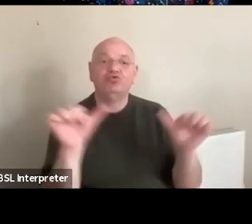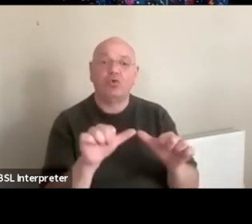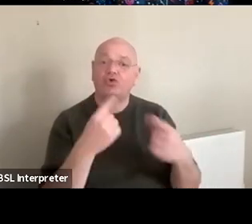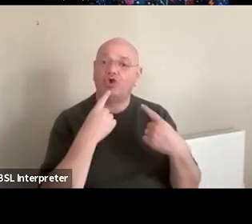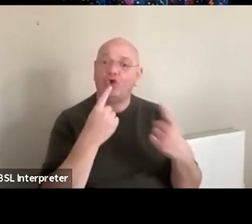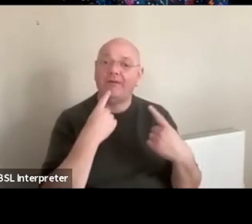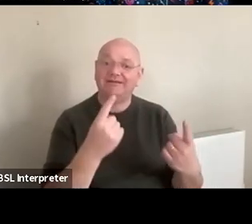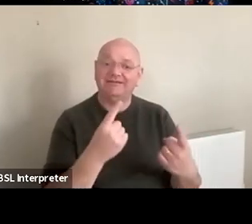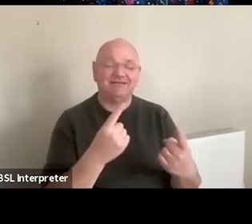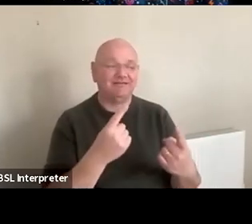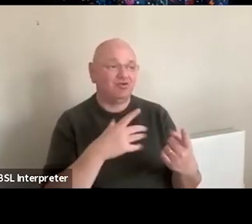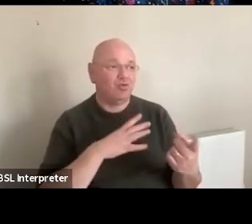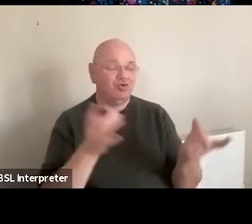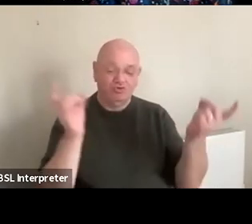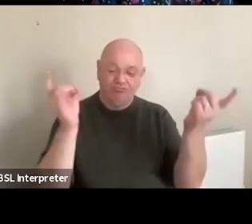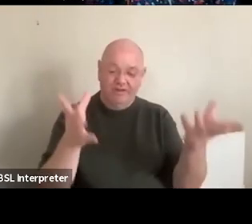No pressure.